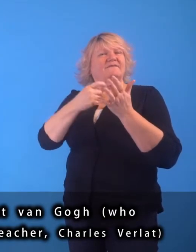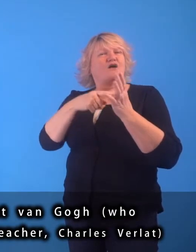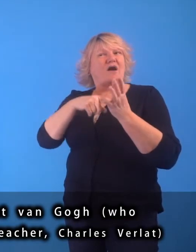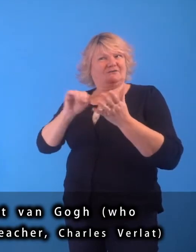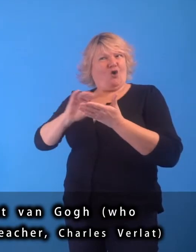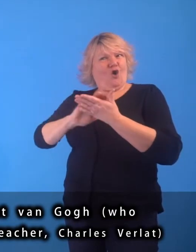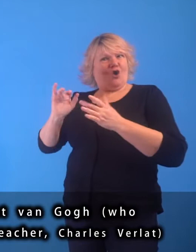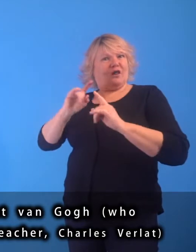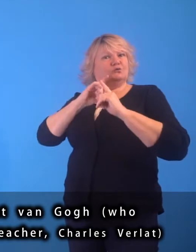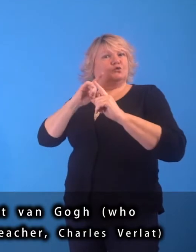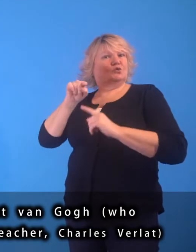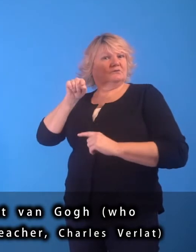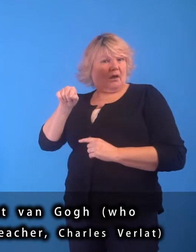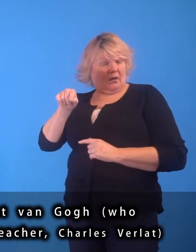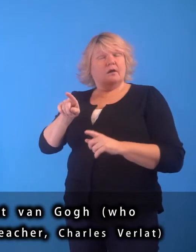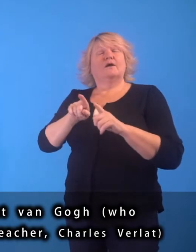Charles Verlat,